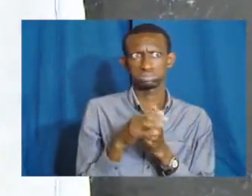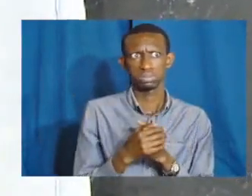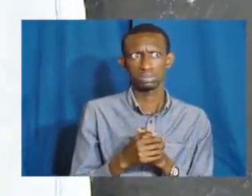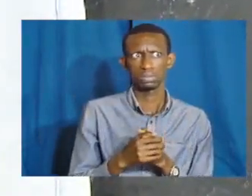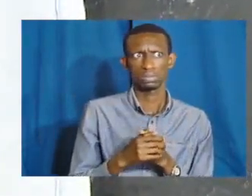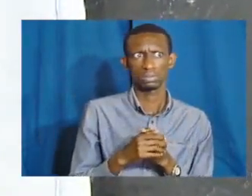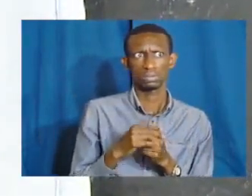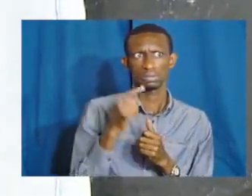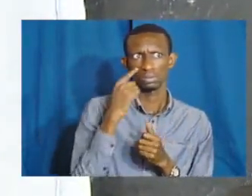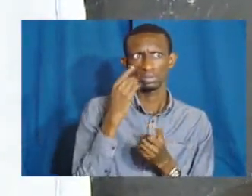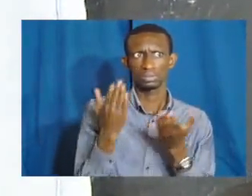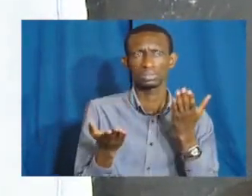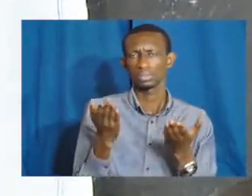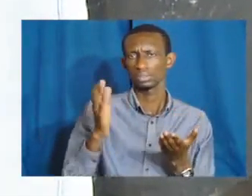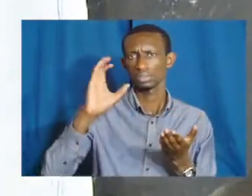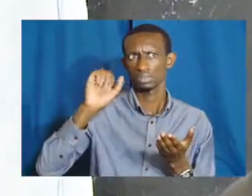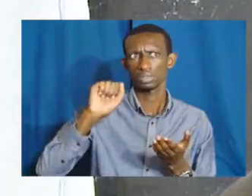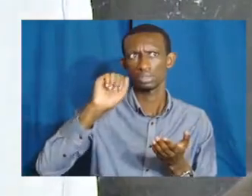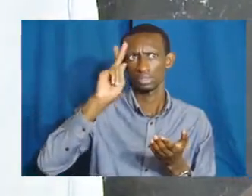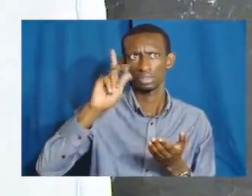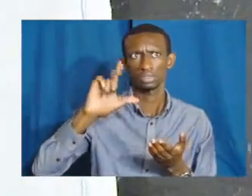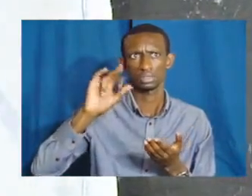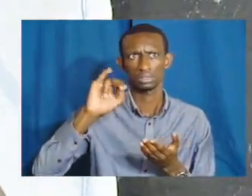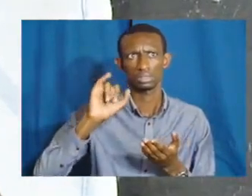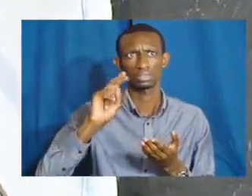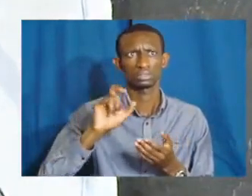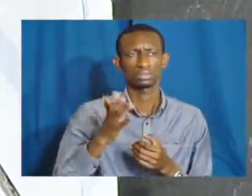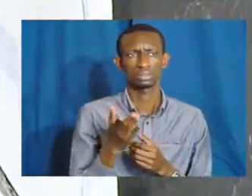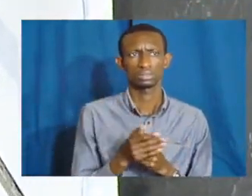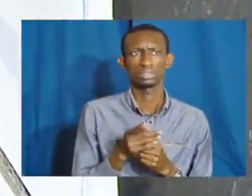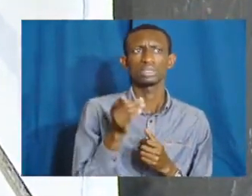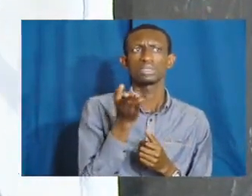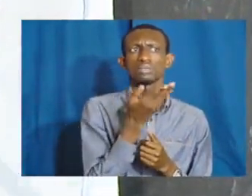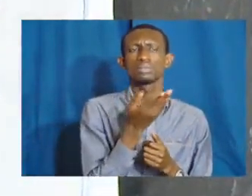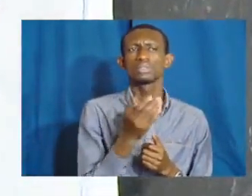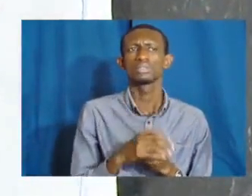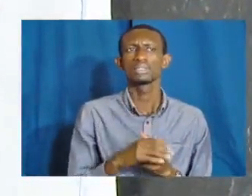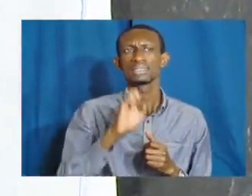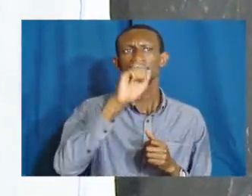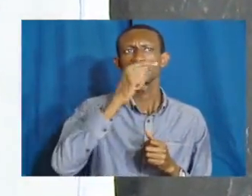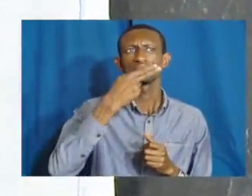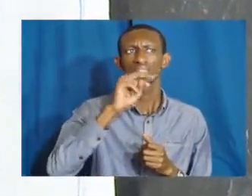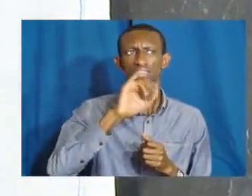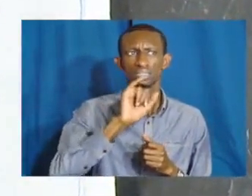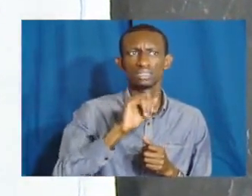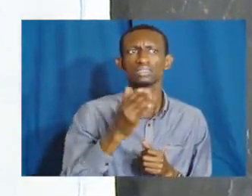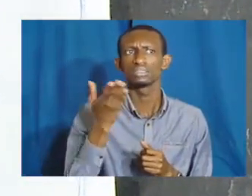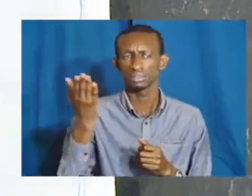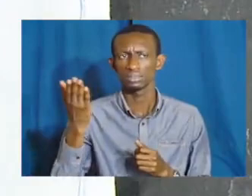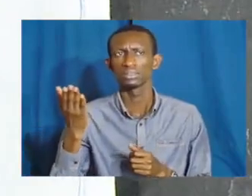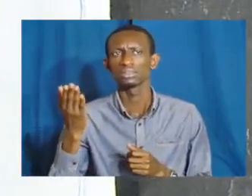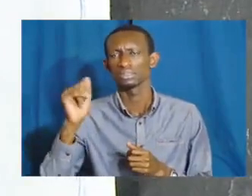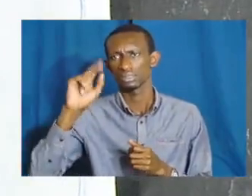with almost, look at this alkane, this is ethane, and this is methanol. The boiling points